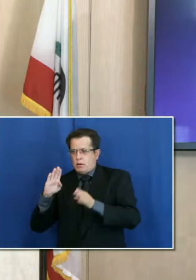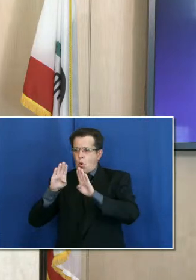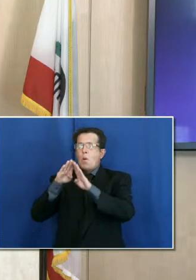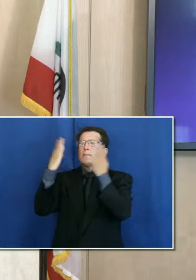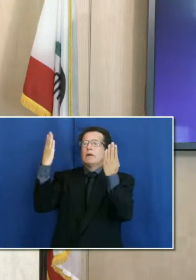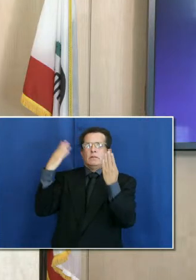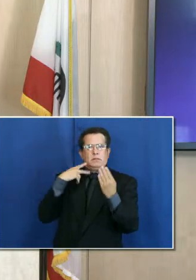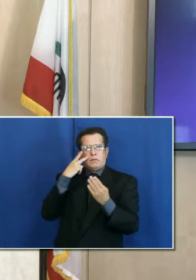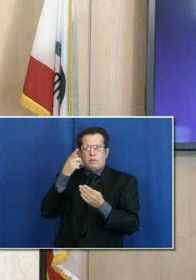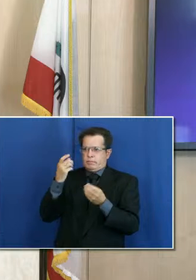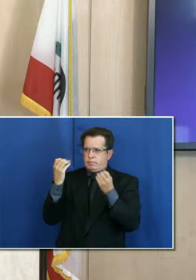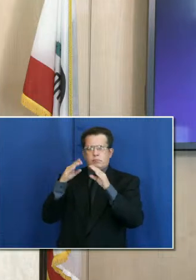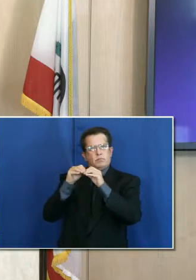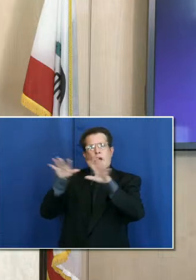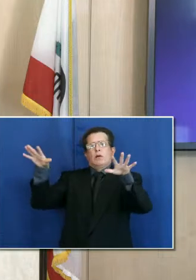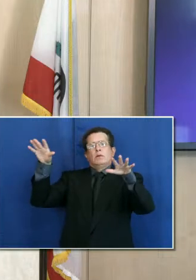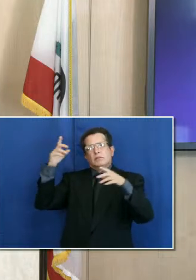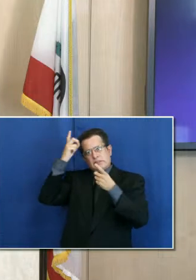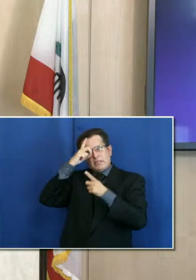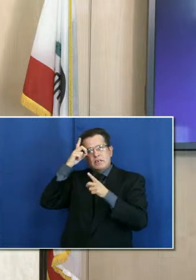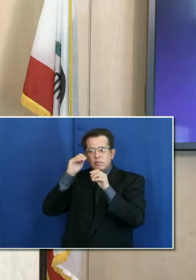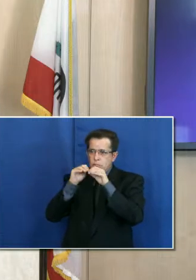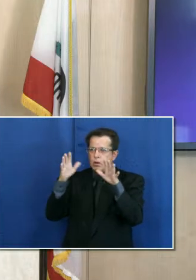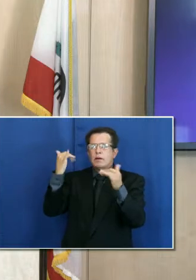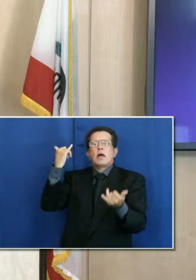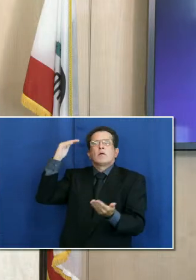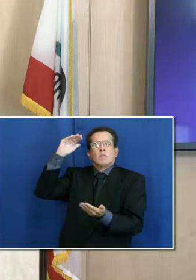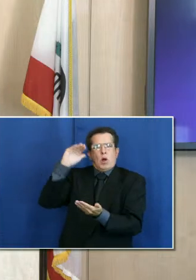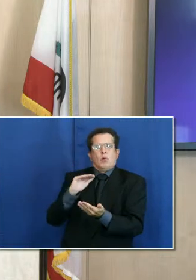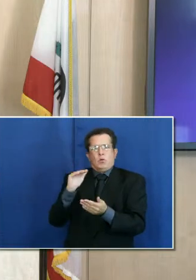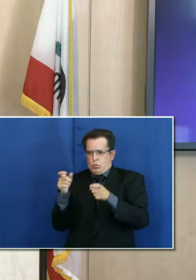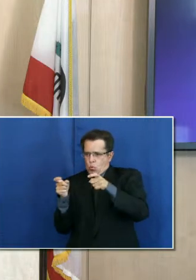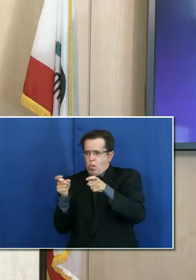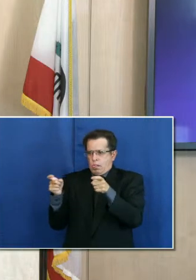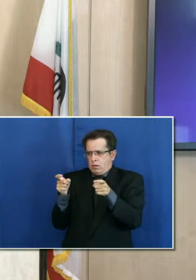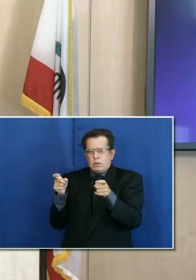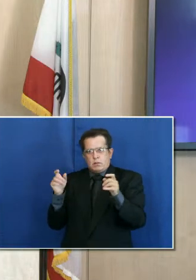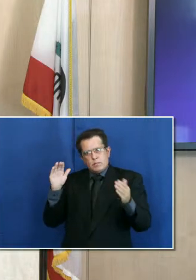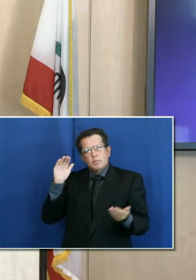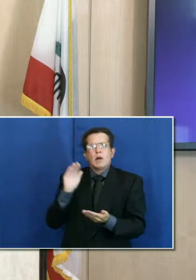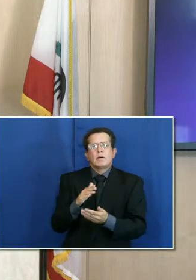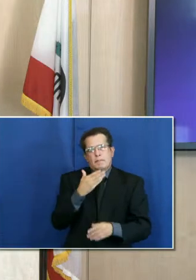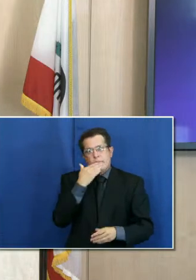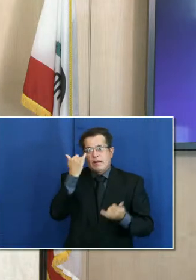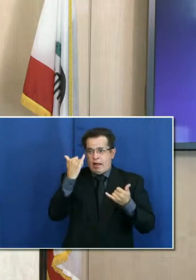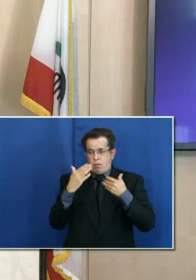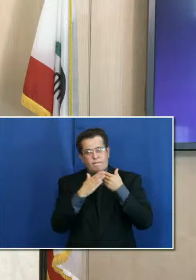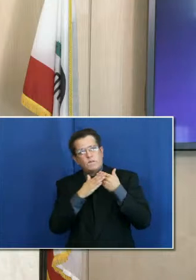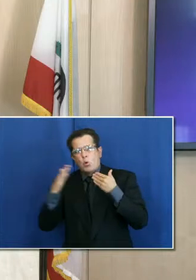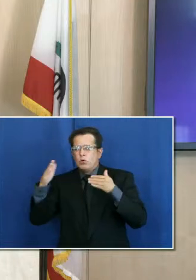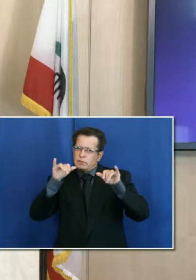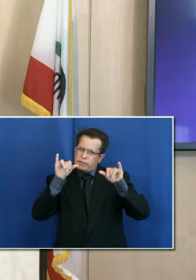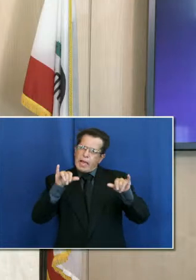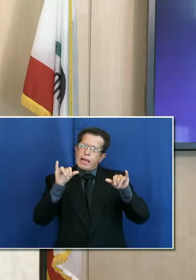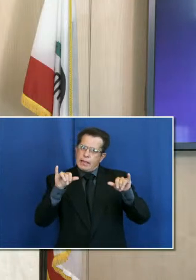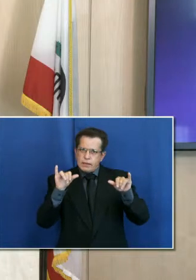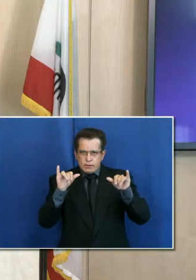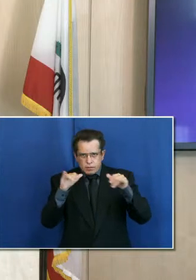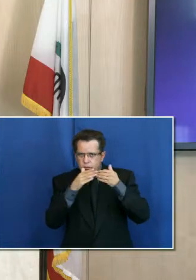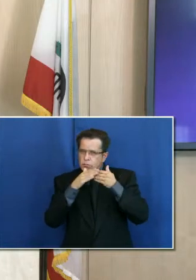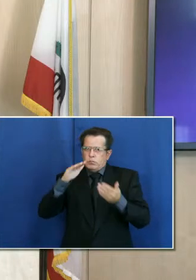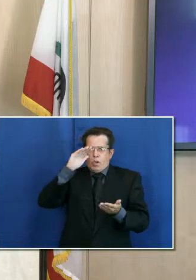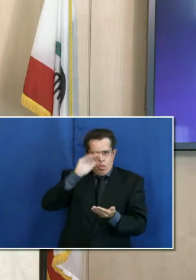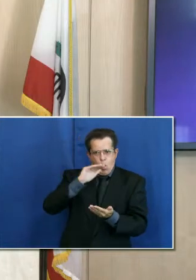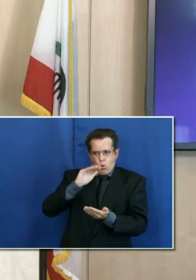reopening, we saw things spike. We did a great job in slowing the spread and getting them back. And the goal moving forward is to make sure that we stay in that posture and